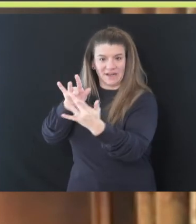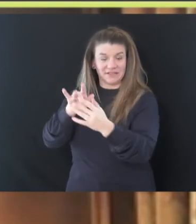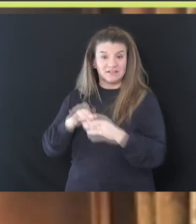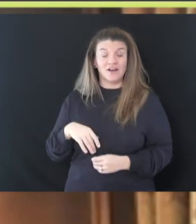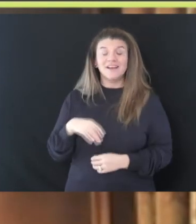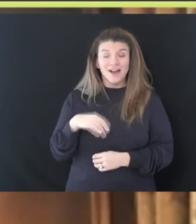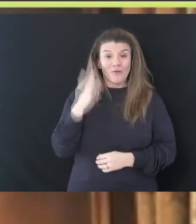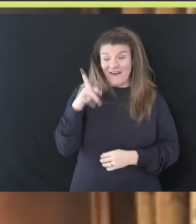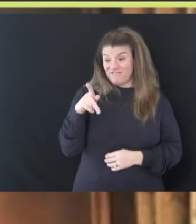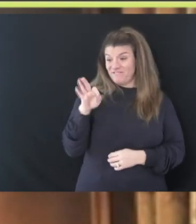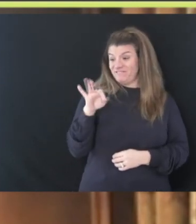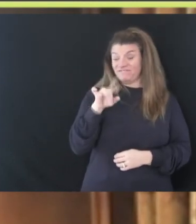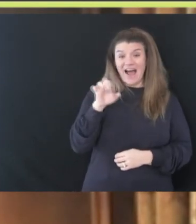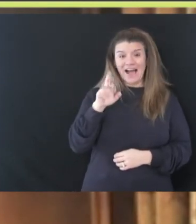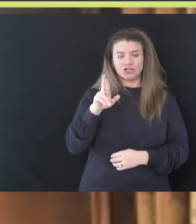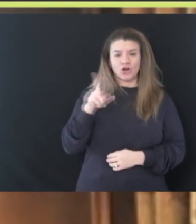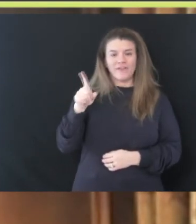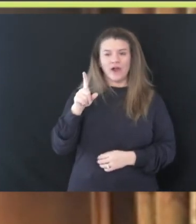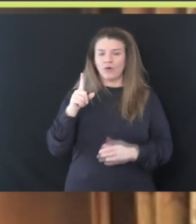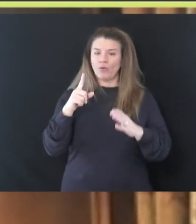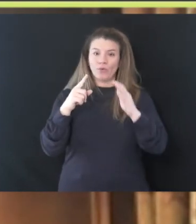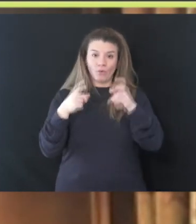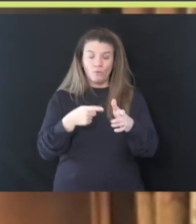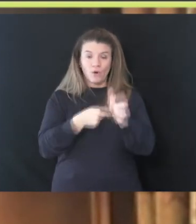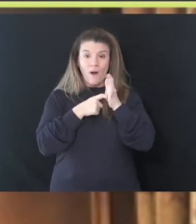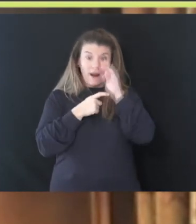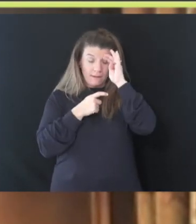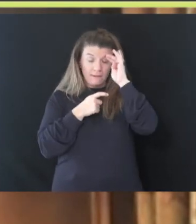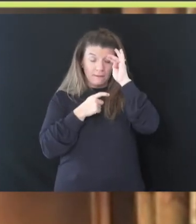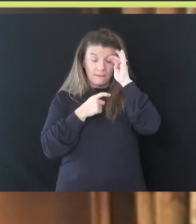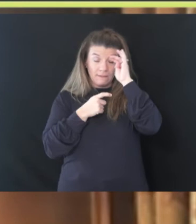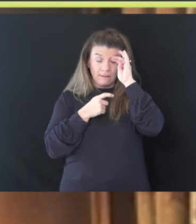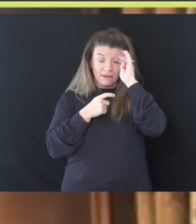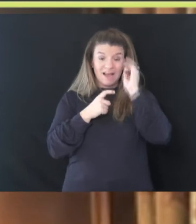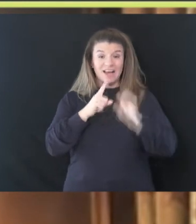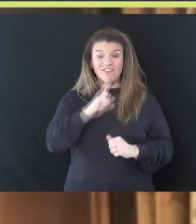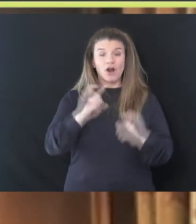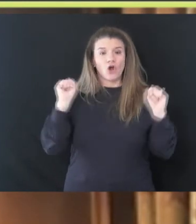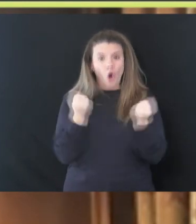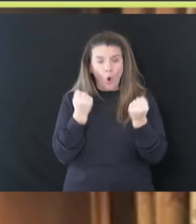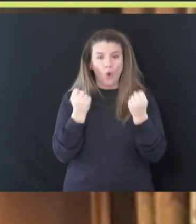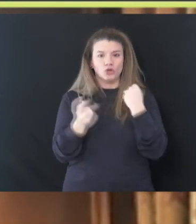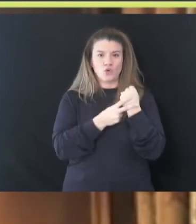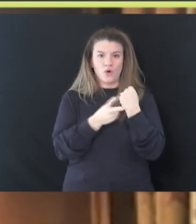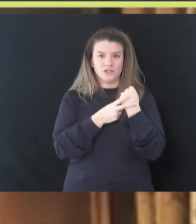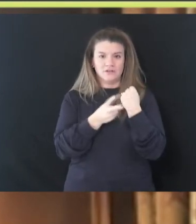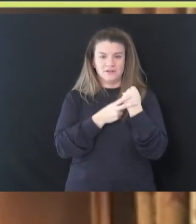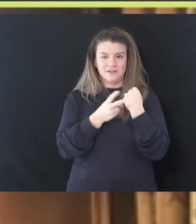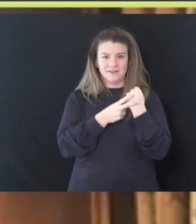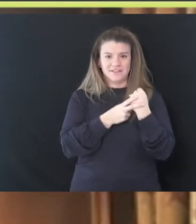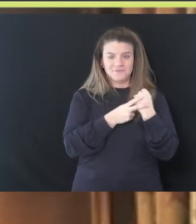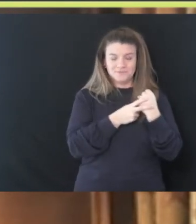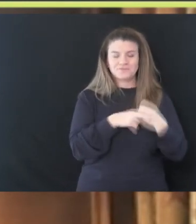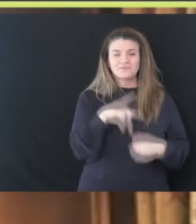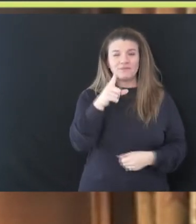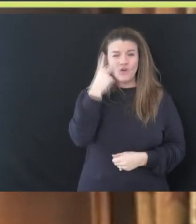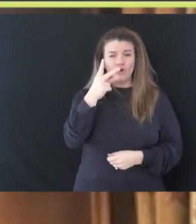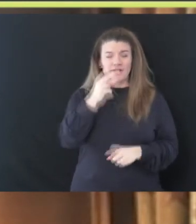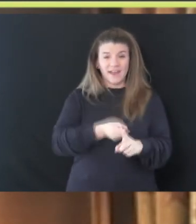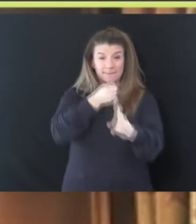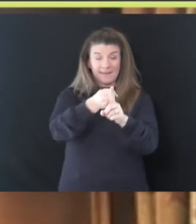Pfizer, that requires that ultra cold storage. Now, as we look at the impact of these